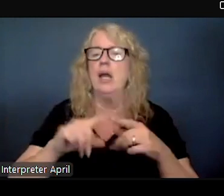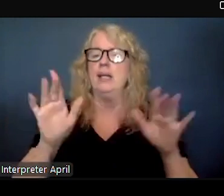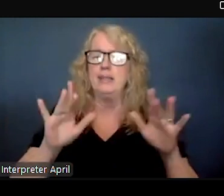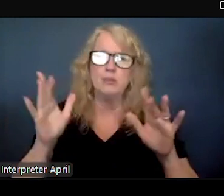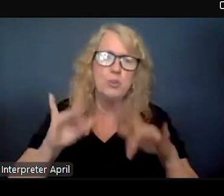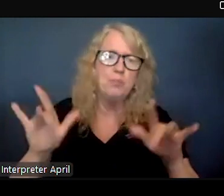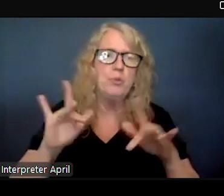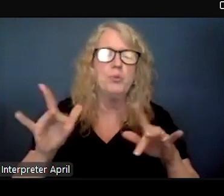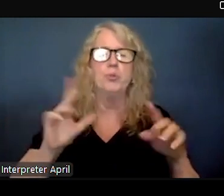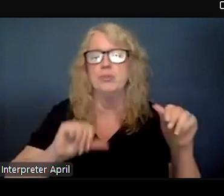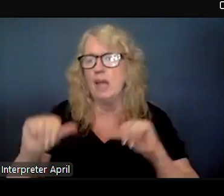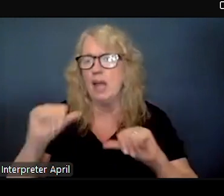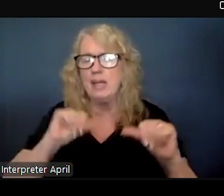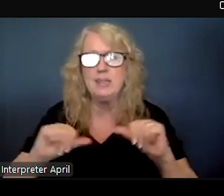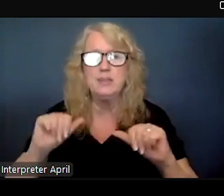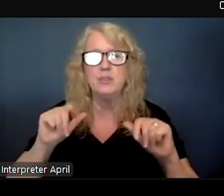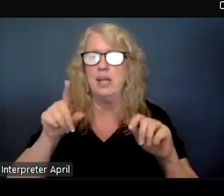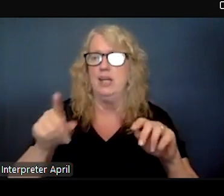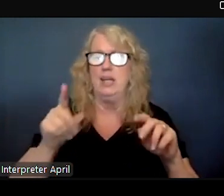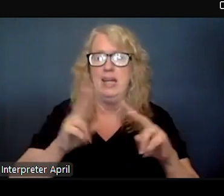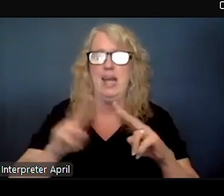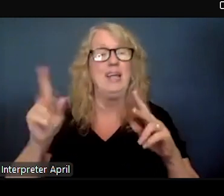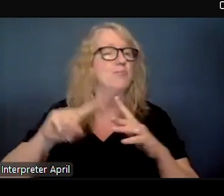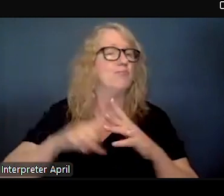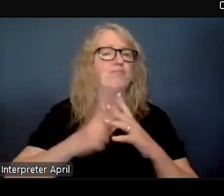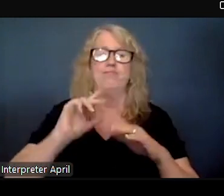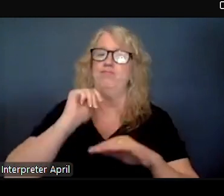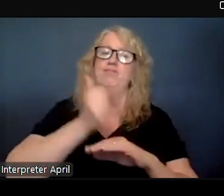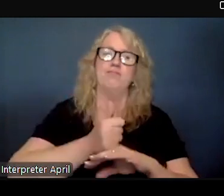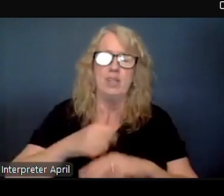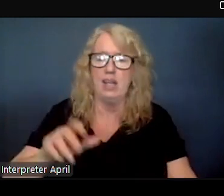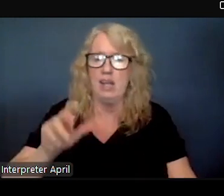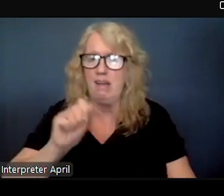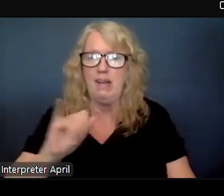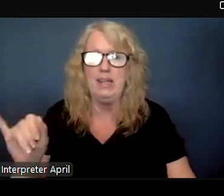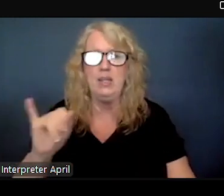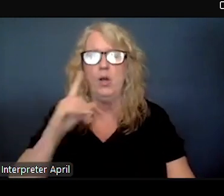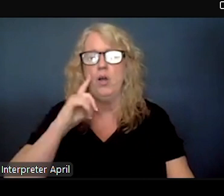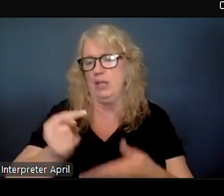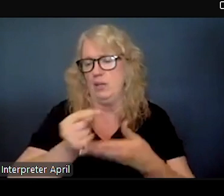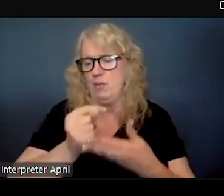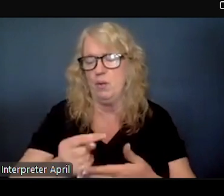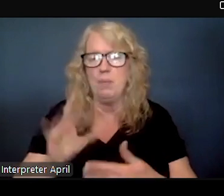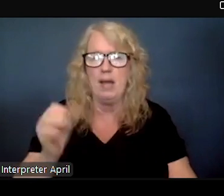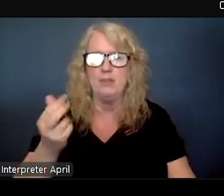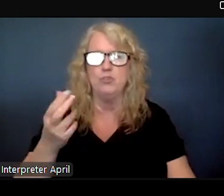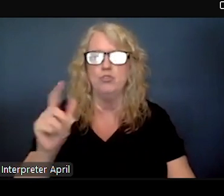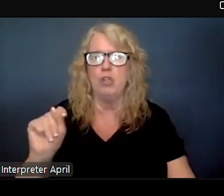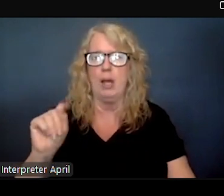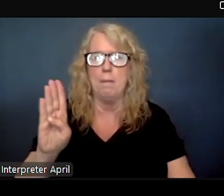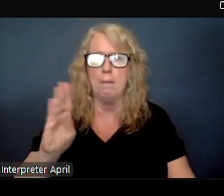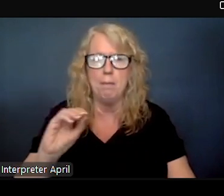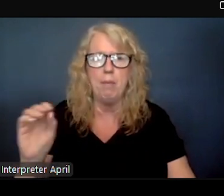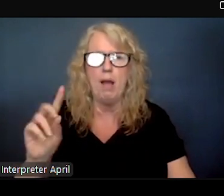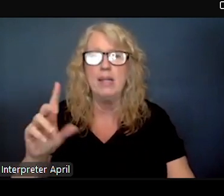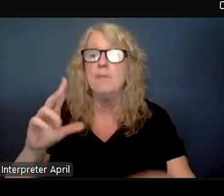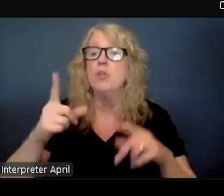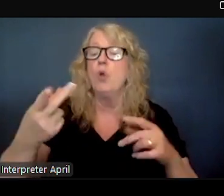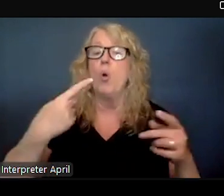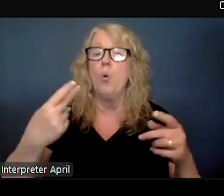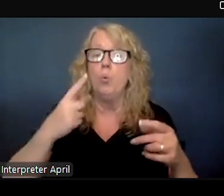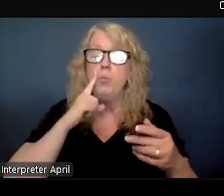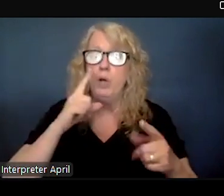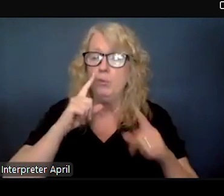at Dartmouth. And he spearheaded the first generative AI digital therapeutic chatbot. And one of the things that he and I